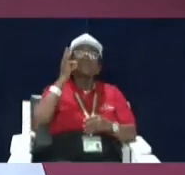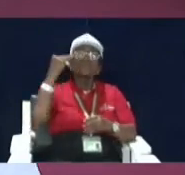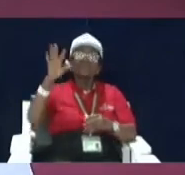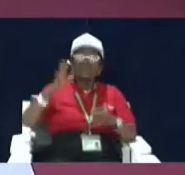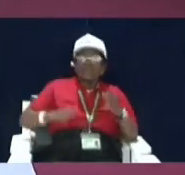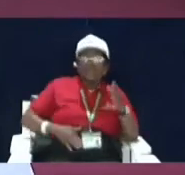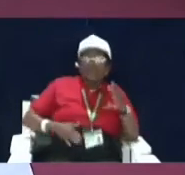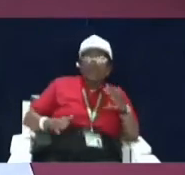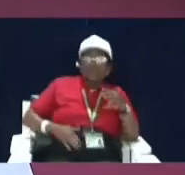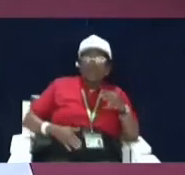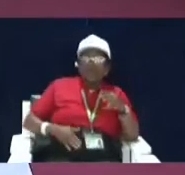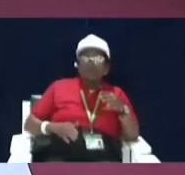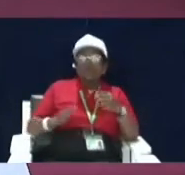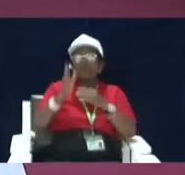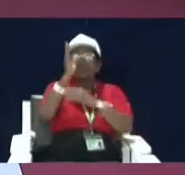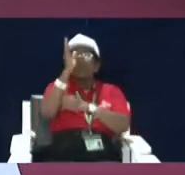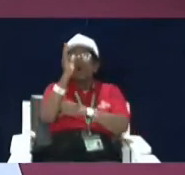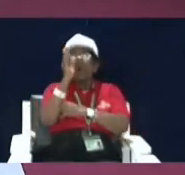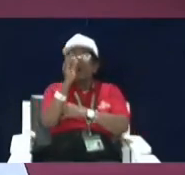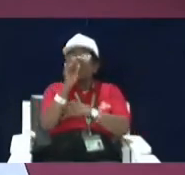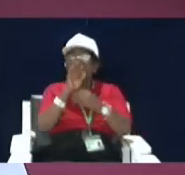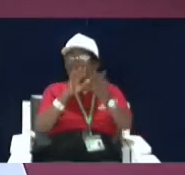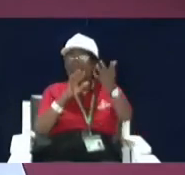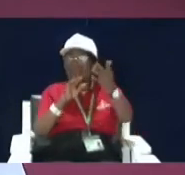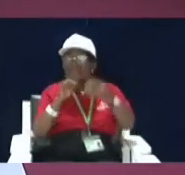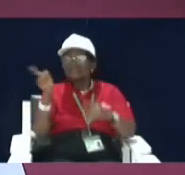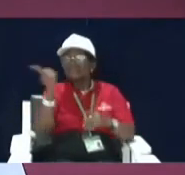God expects you to be hospitable.